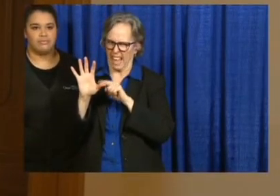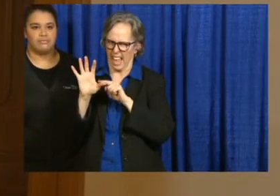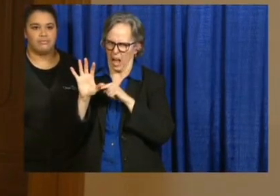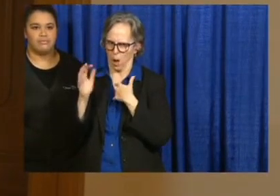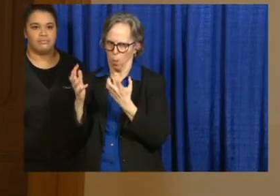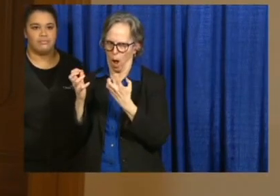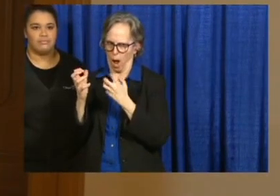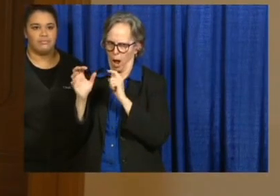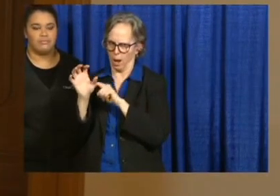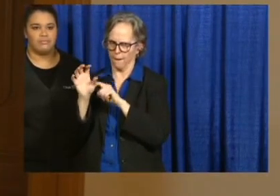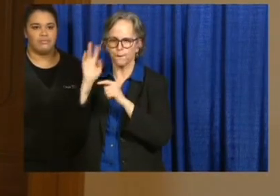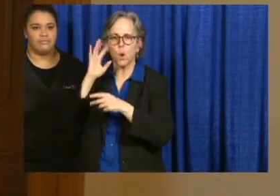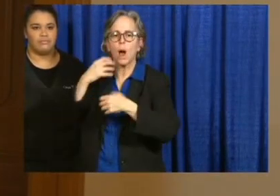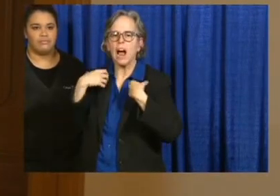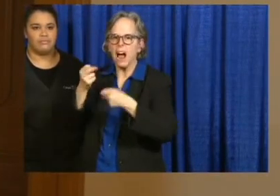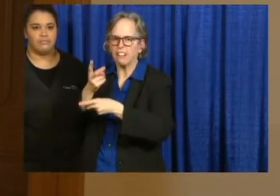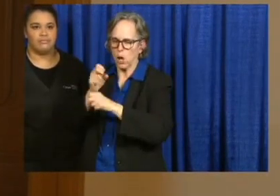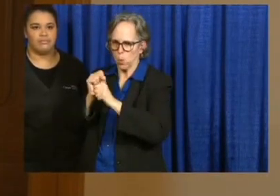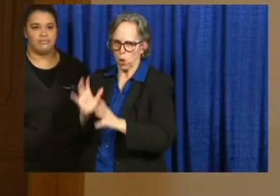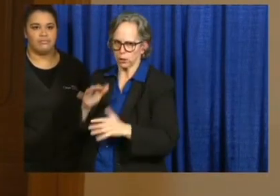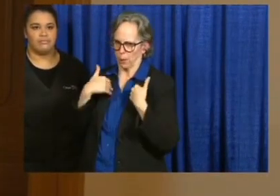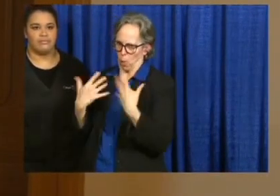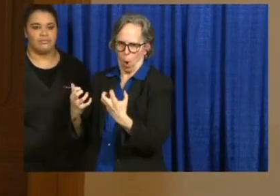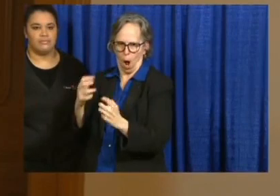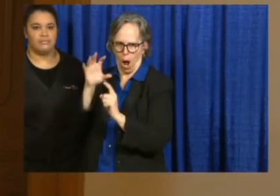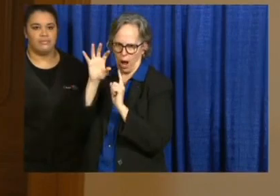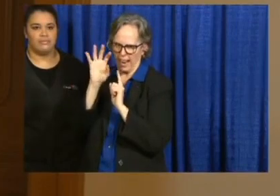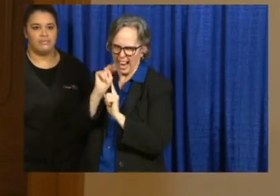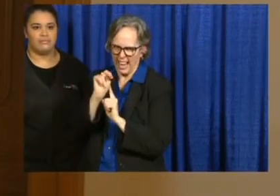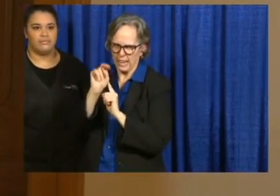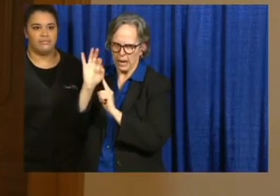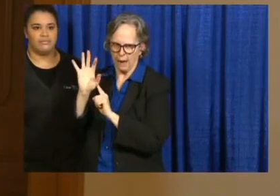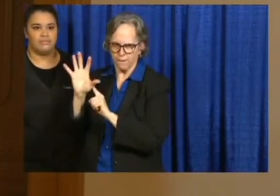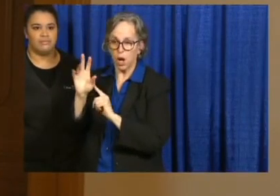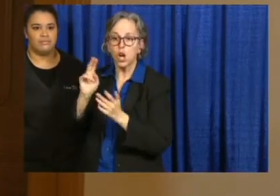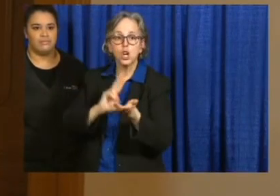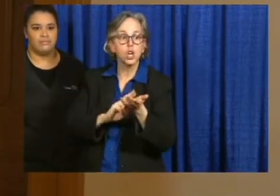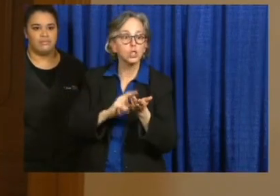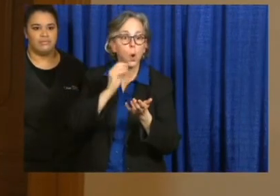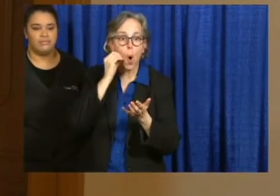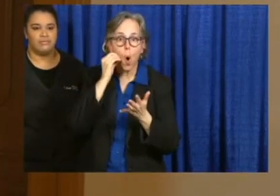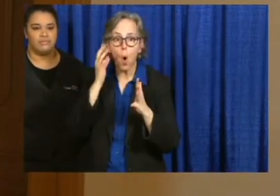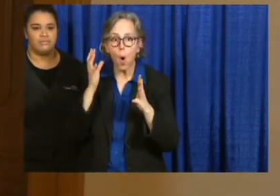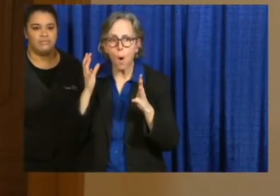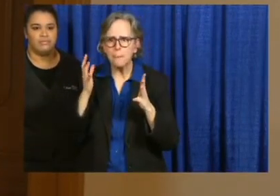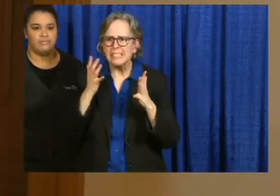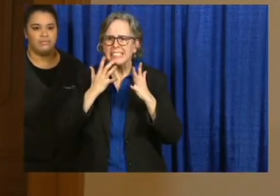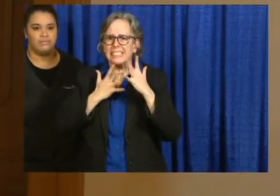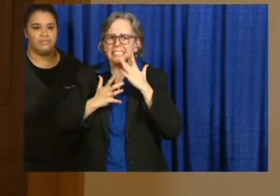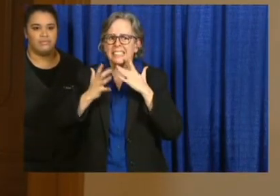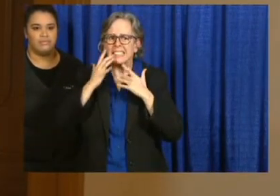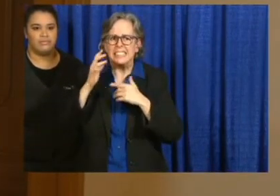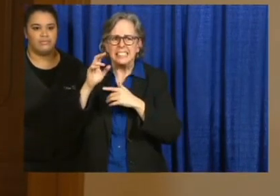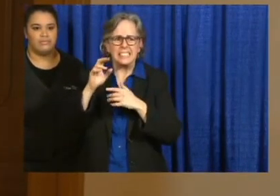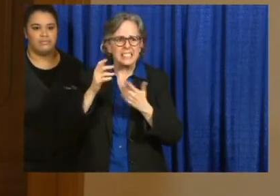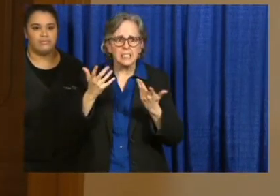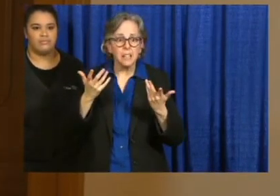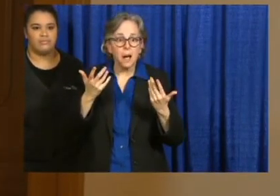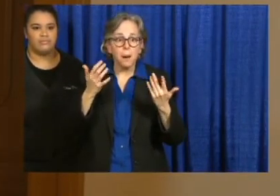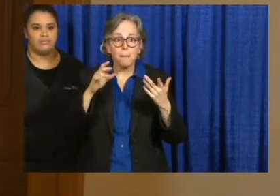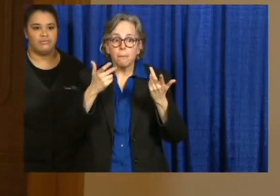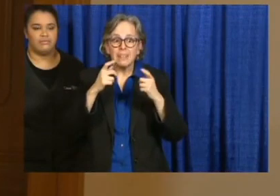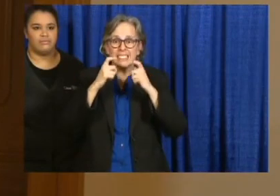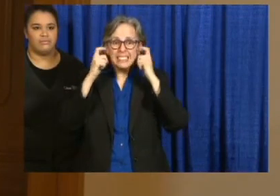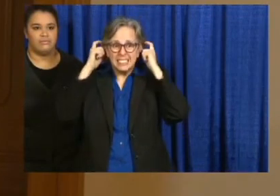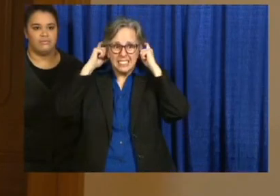home workers. We have nursing homes that are dangerously short of even the surgical masks, even the cloth